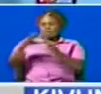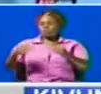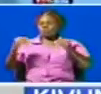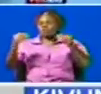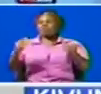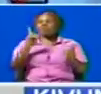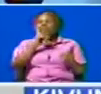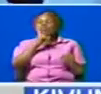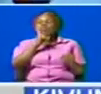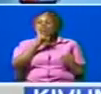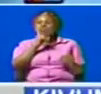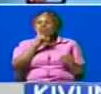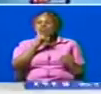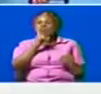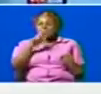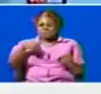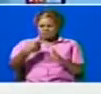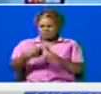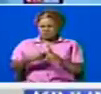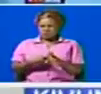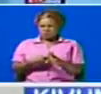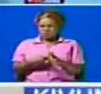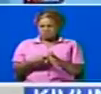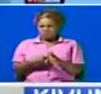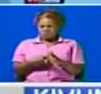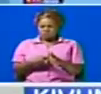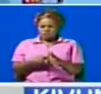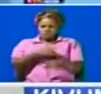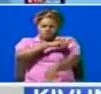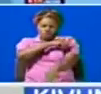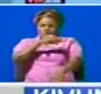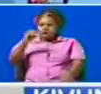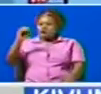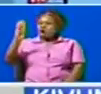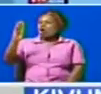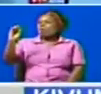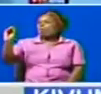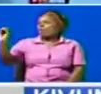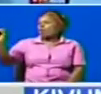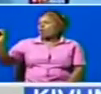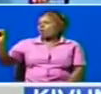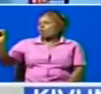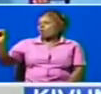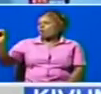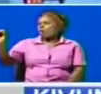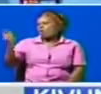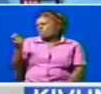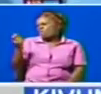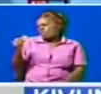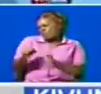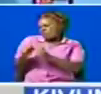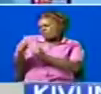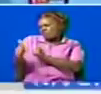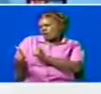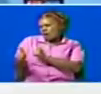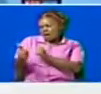postponed tomorrow. The latest were just from the St. Joseph's Ombo Mission Hospital, just a few hundred of meters